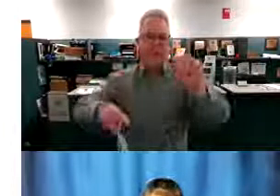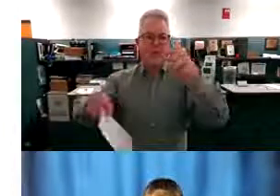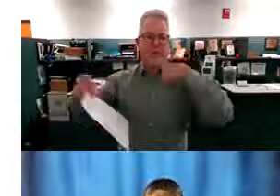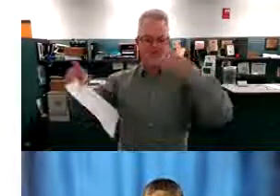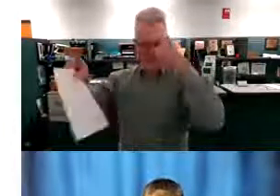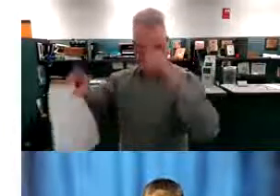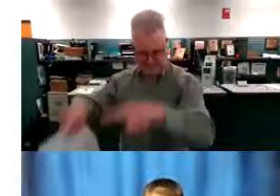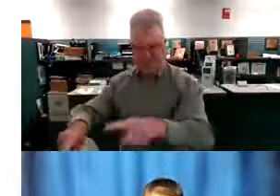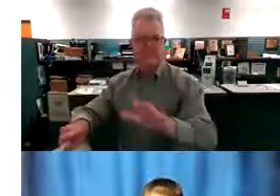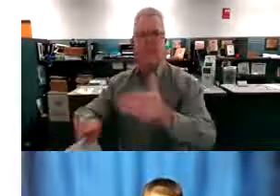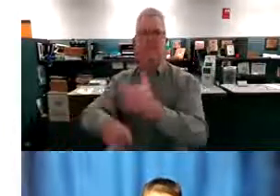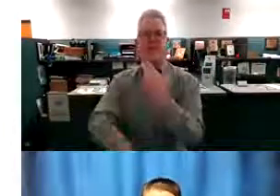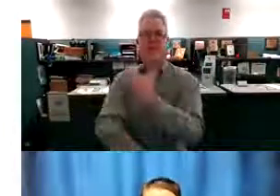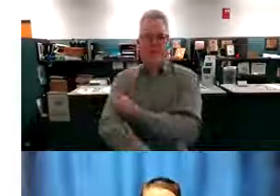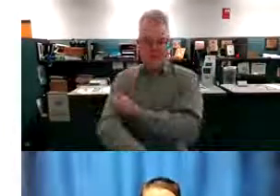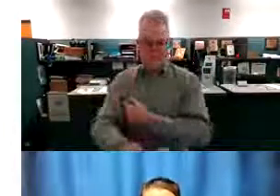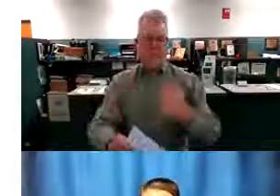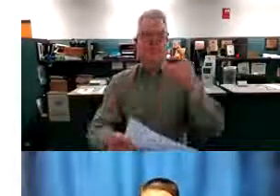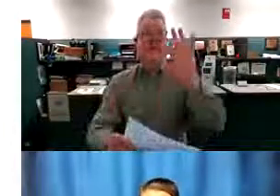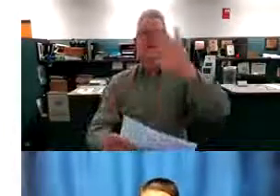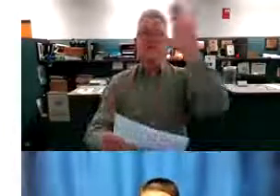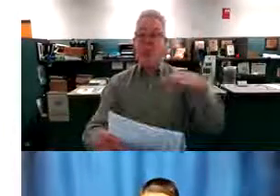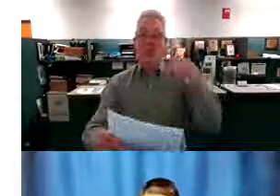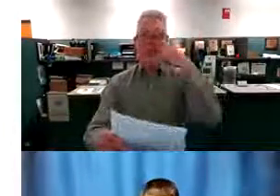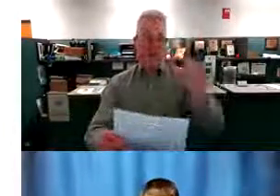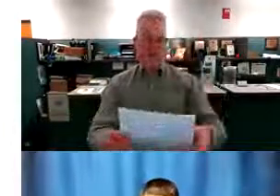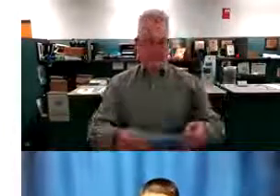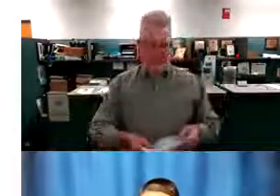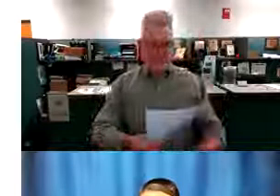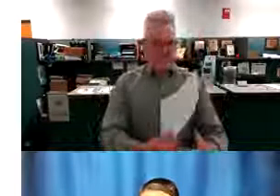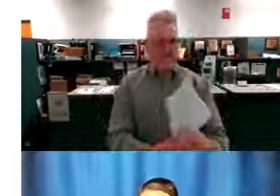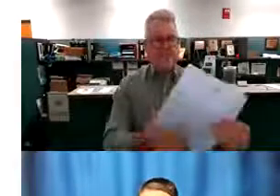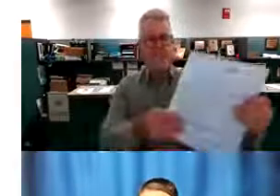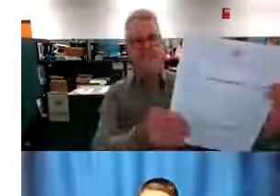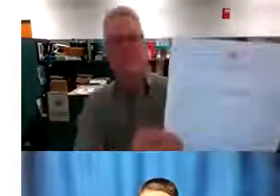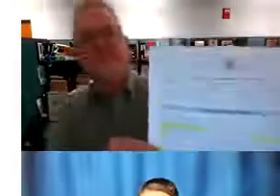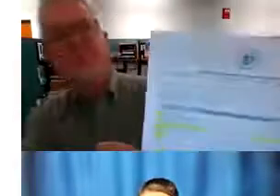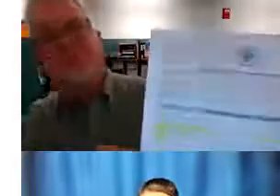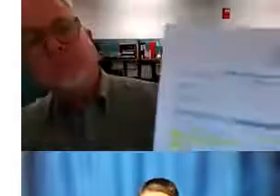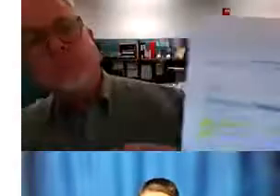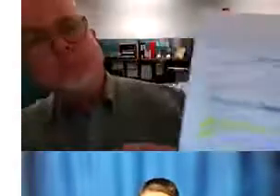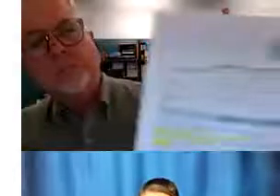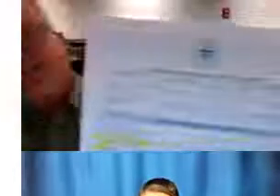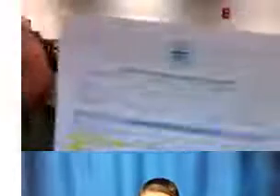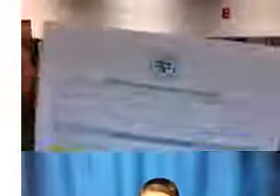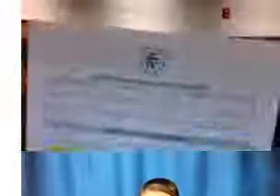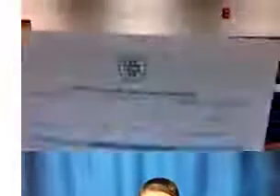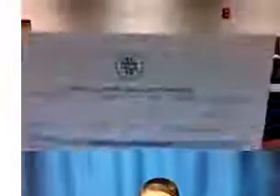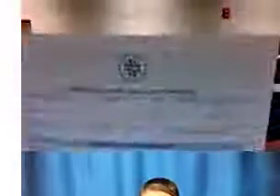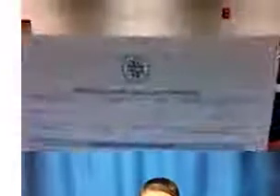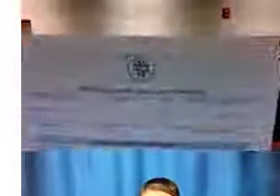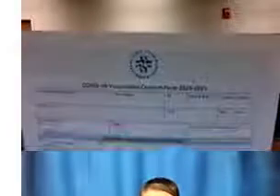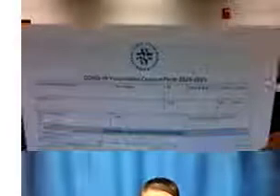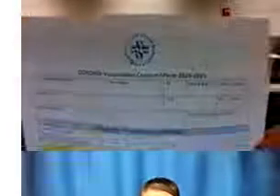get a vaccine. And then they have to sign the consent. So this is what the form looks like that they need to fill